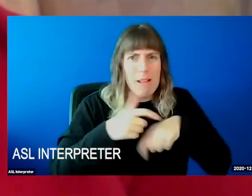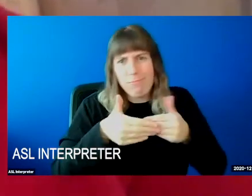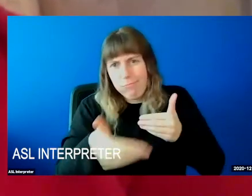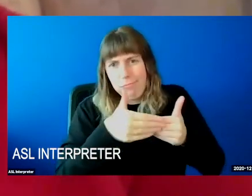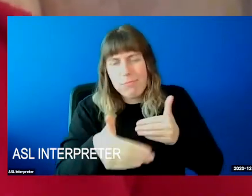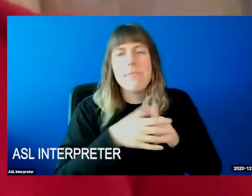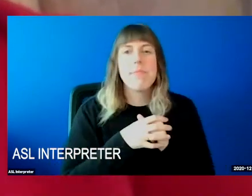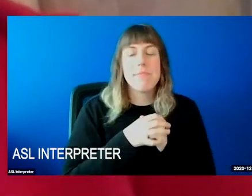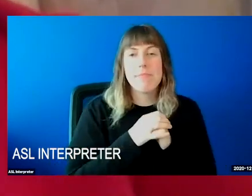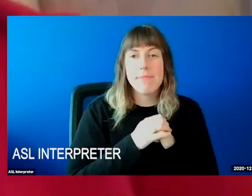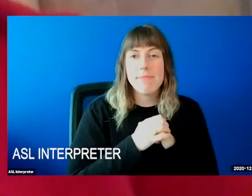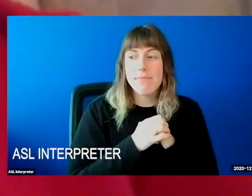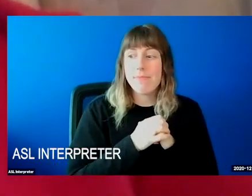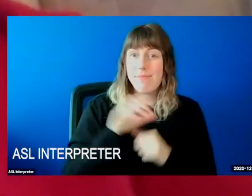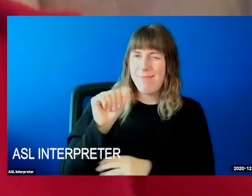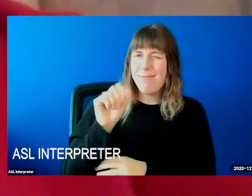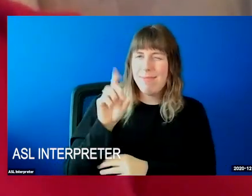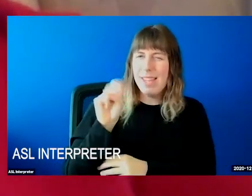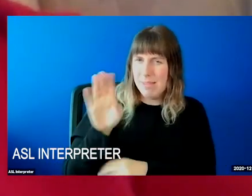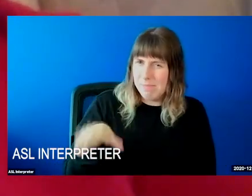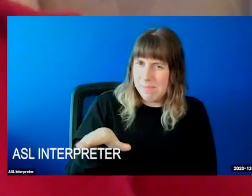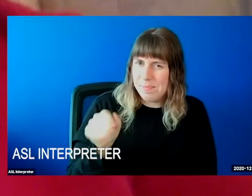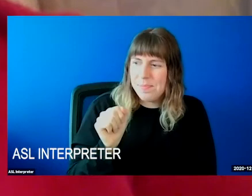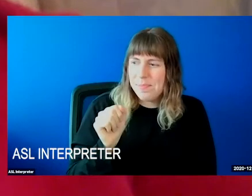we have left, but Adam, so